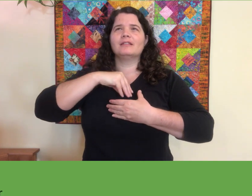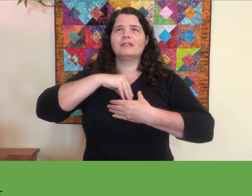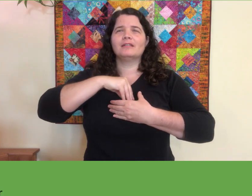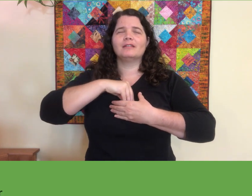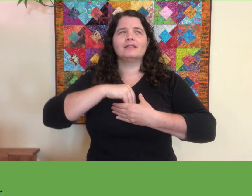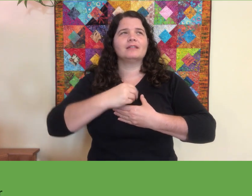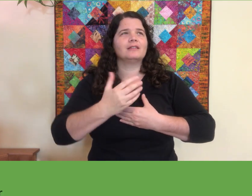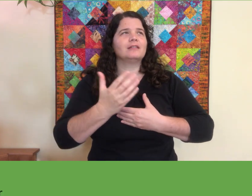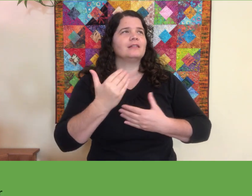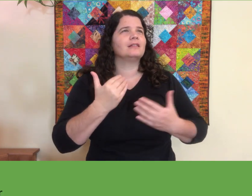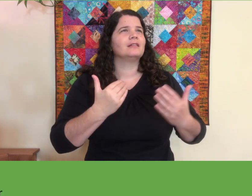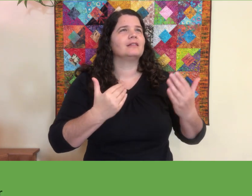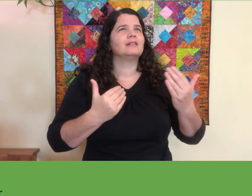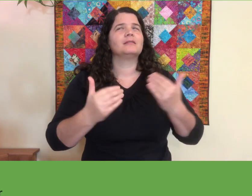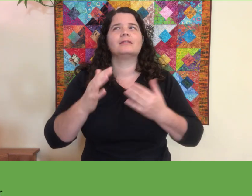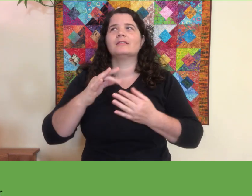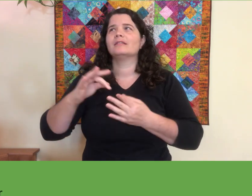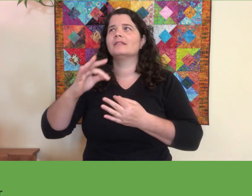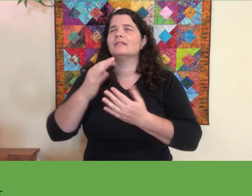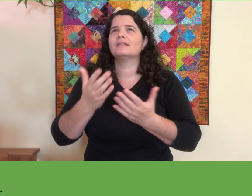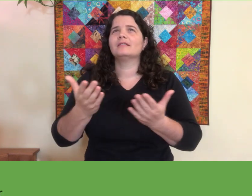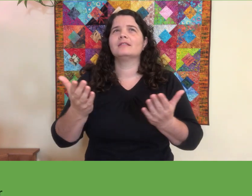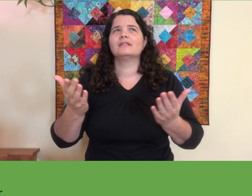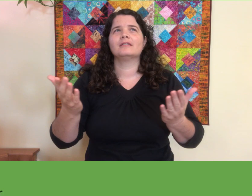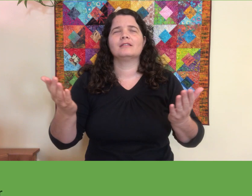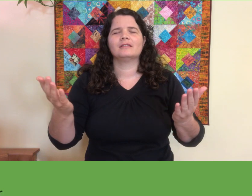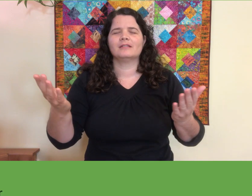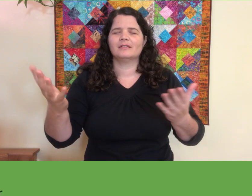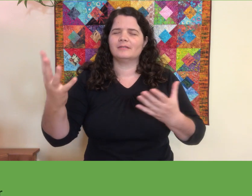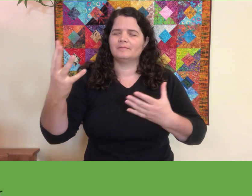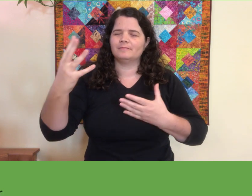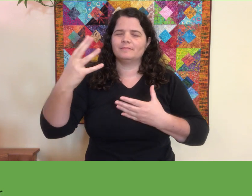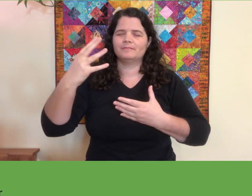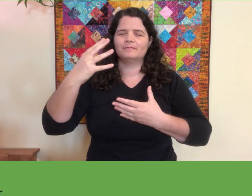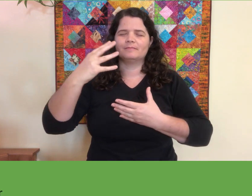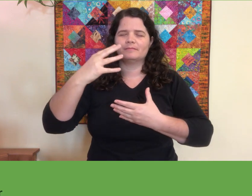draw near me, Spirit, draw near me,